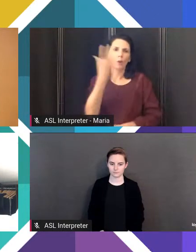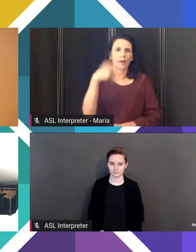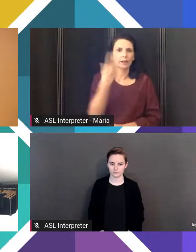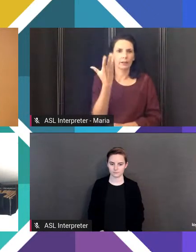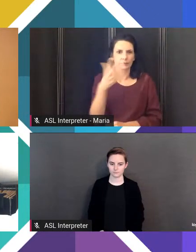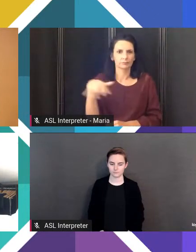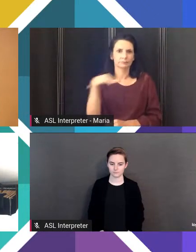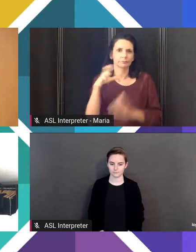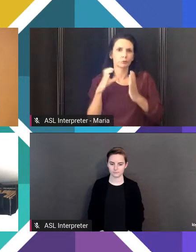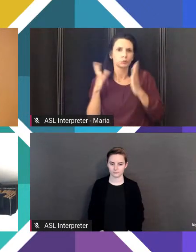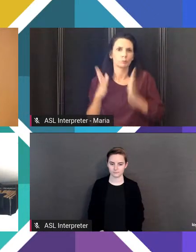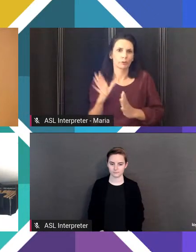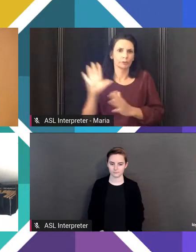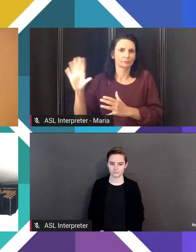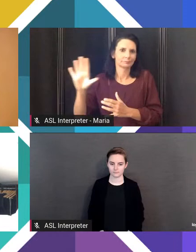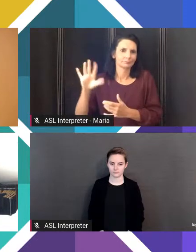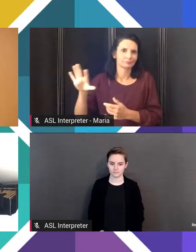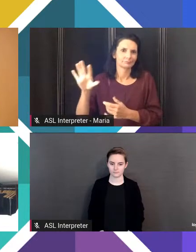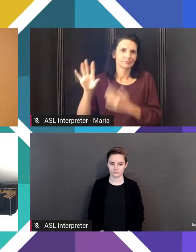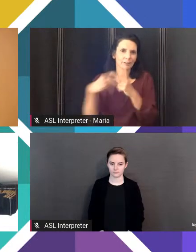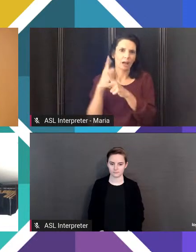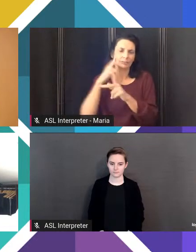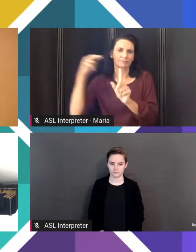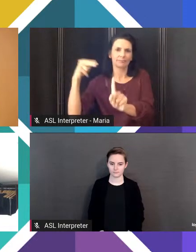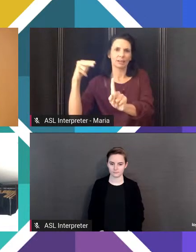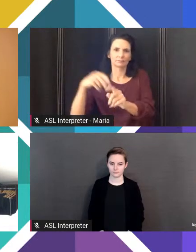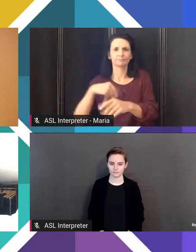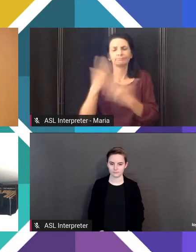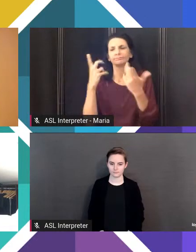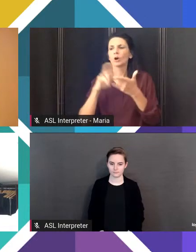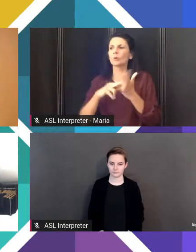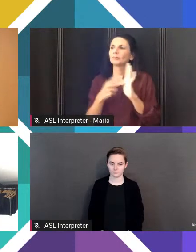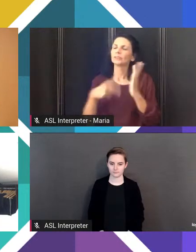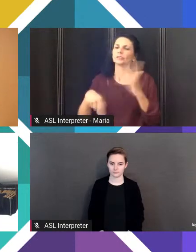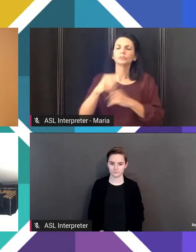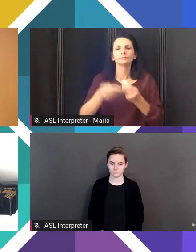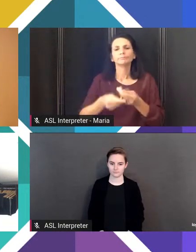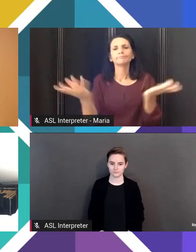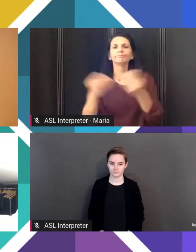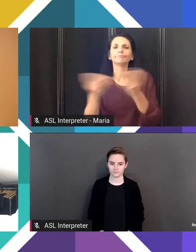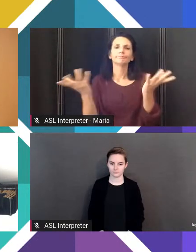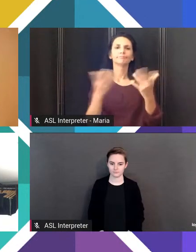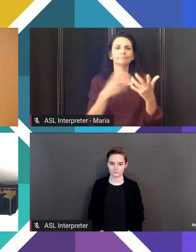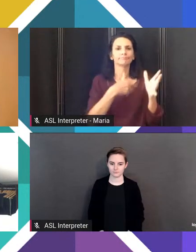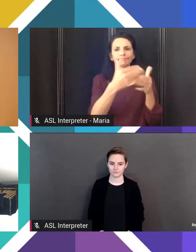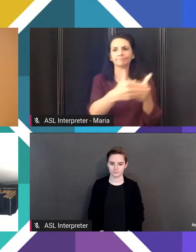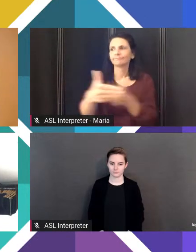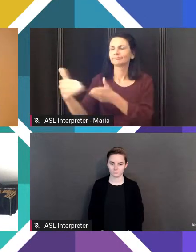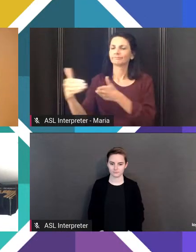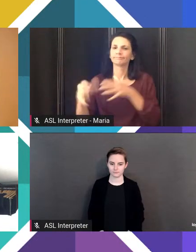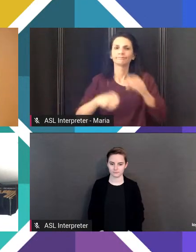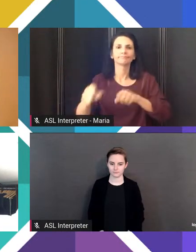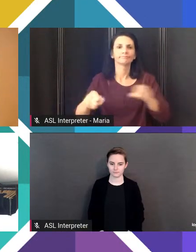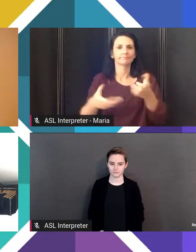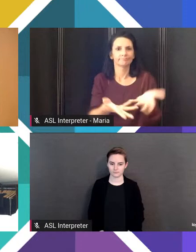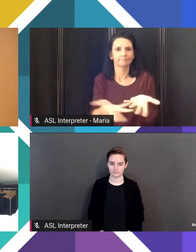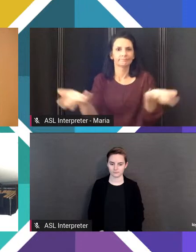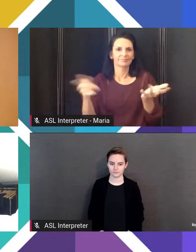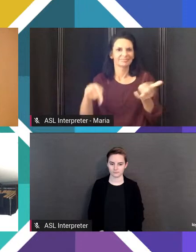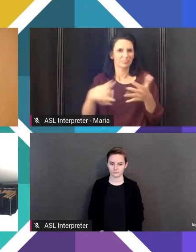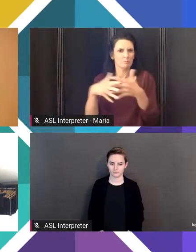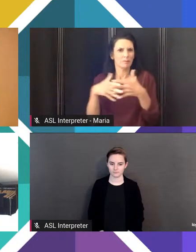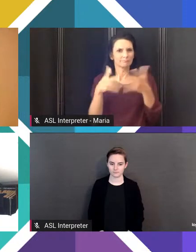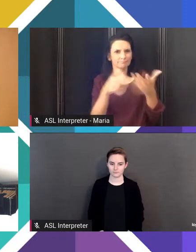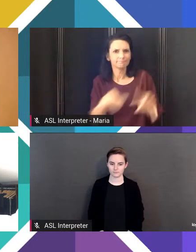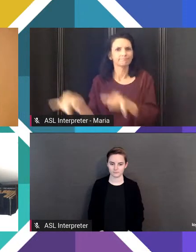the expectation that things will live sort of in like widely consumable boxes. And so maybe this should be a question for